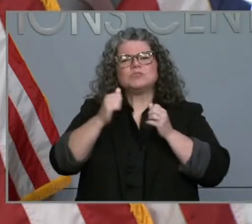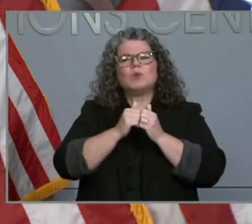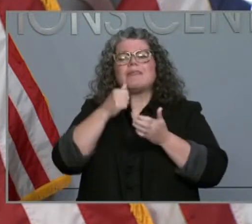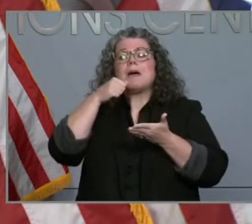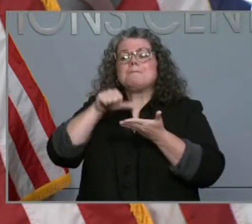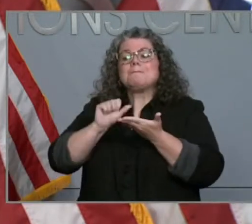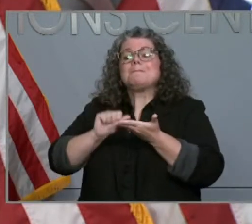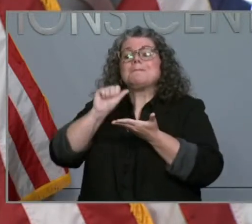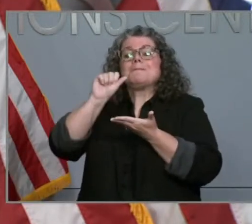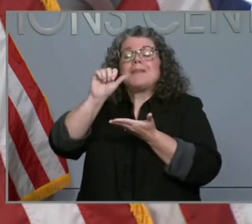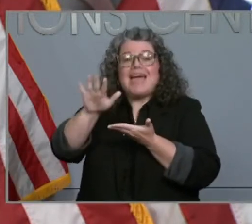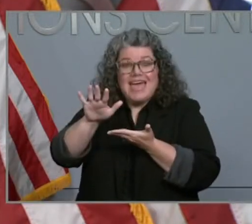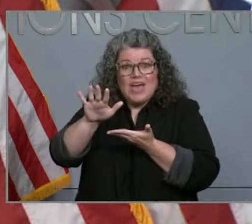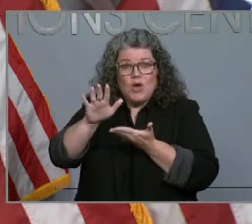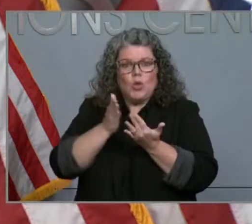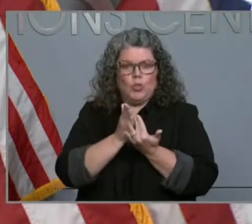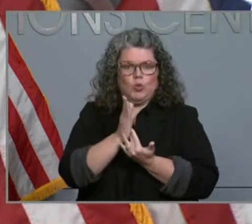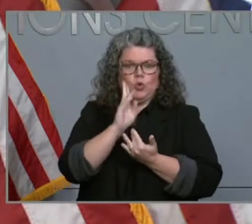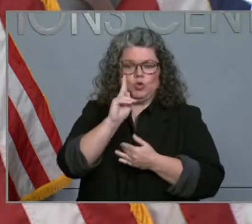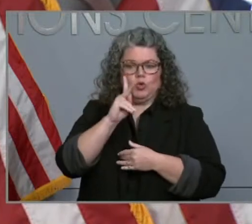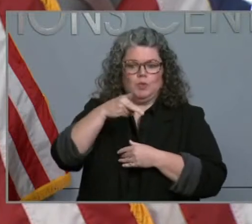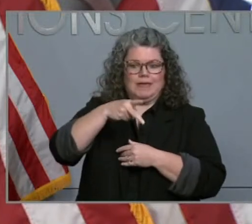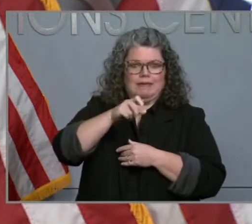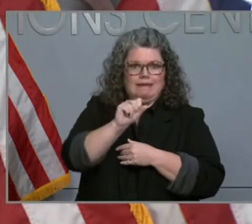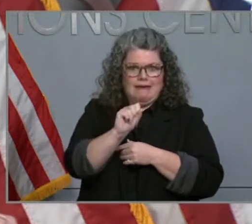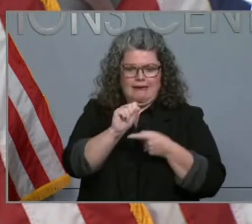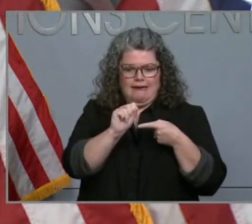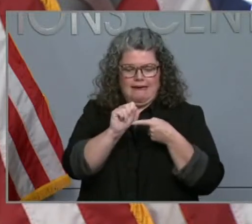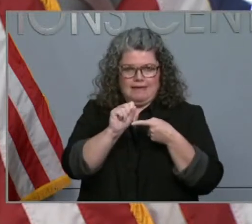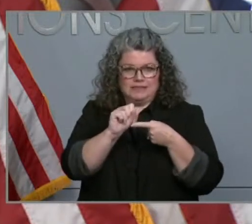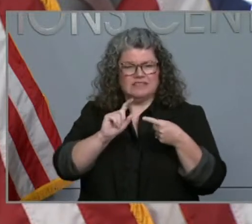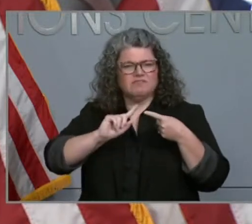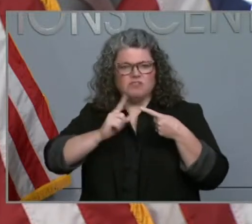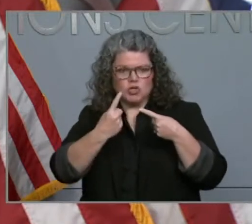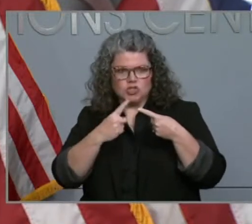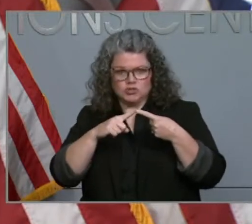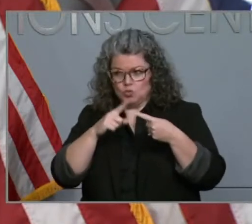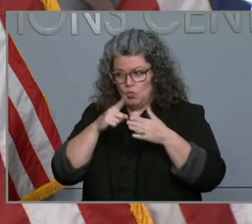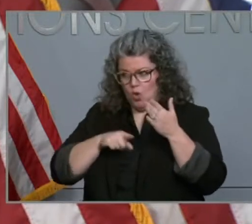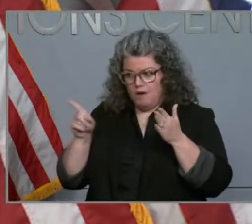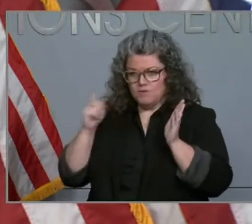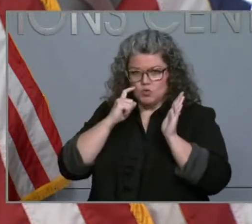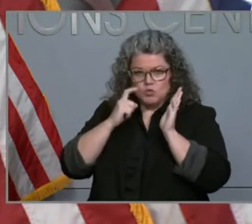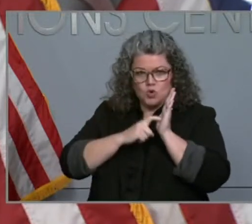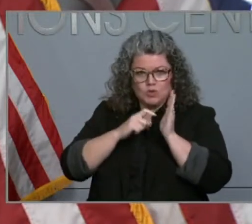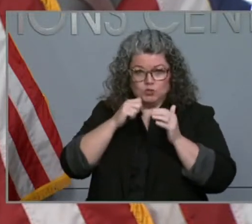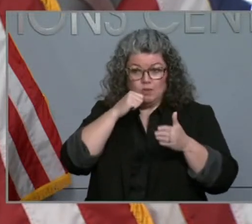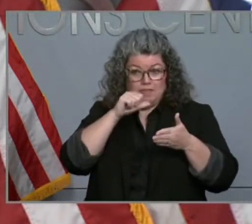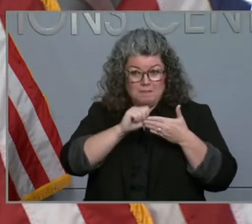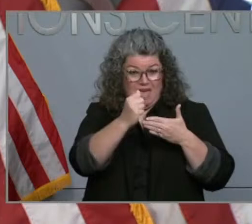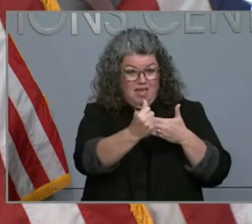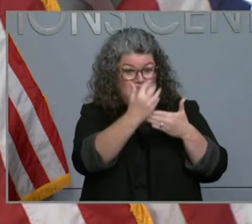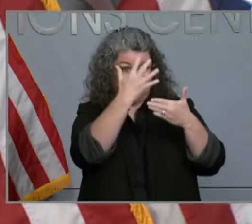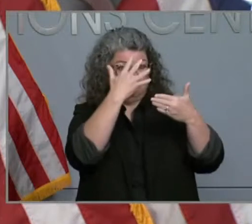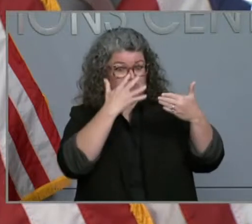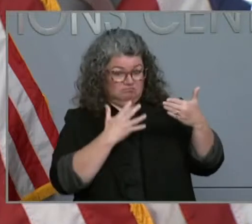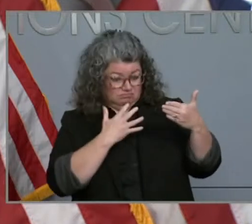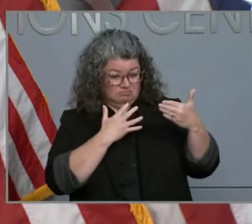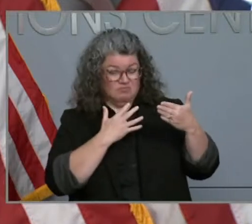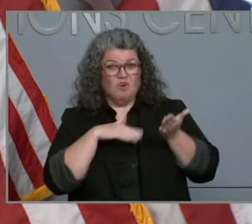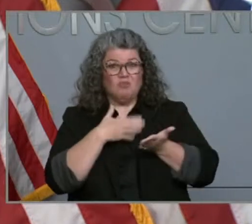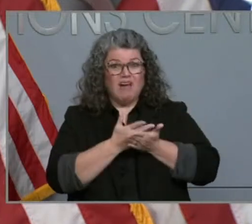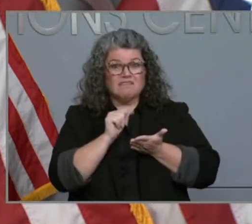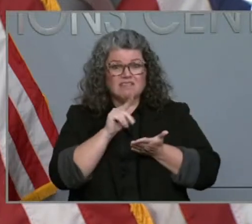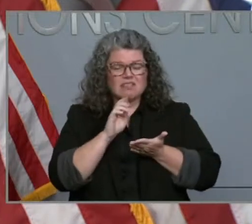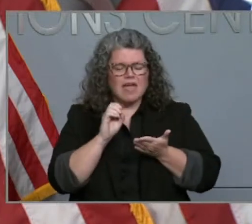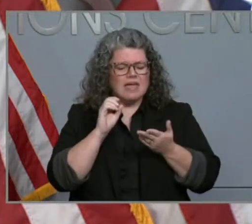ballots, specifically through UPS. So kind of a two-pronged question for you. First, what are we seeing statewide with mail-in ballot delays and any